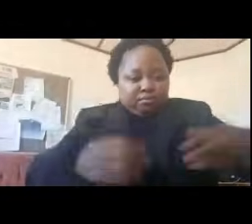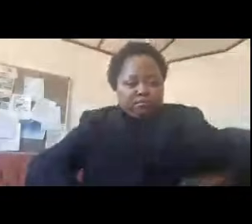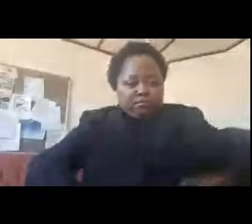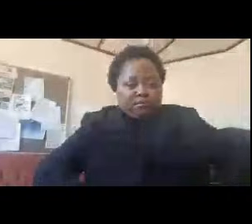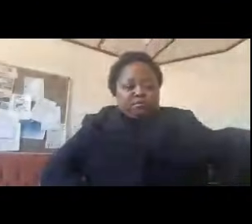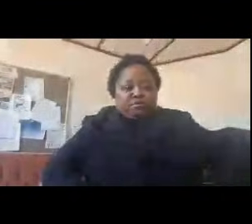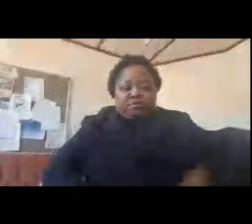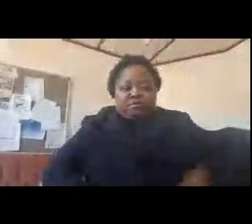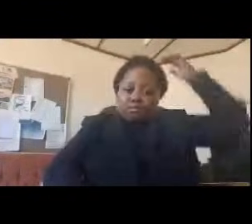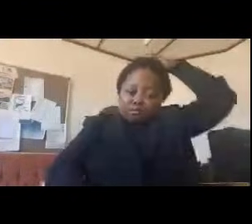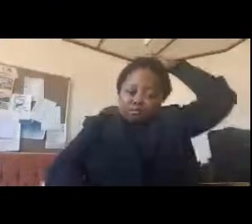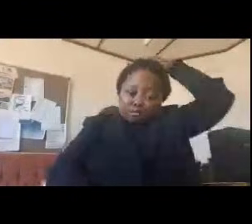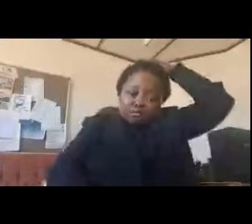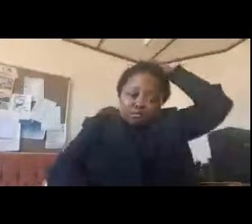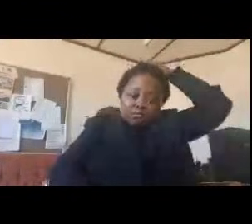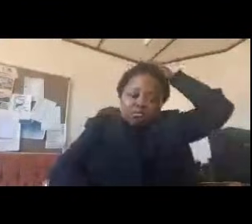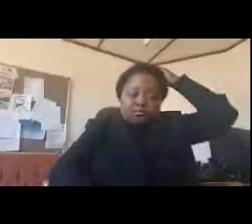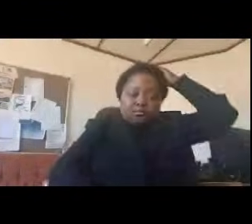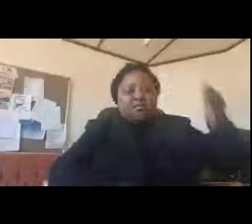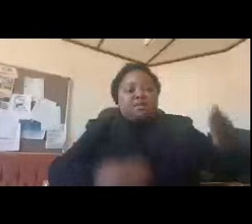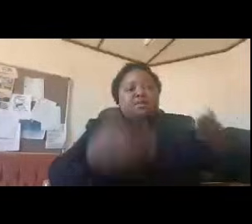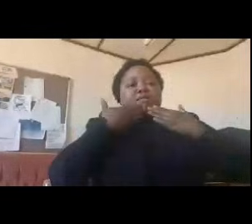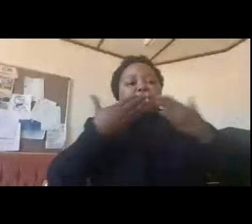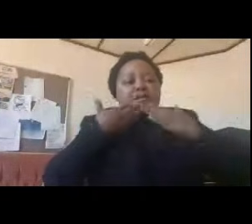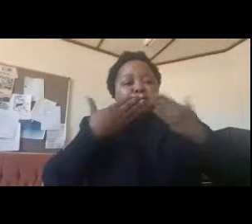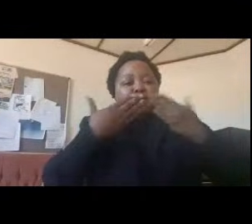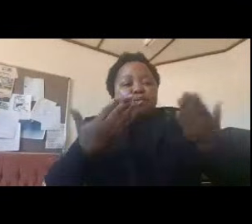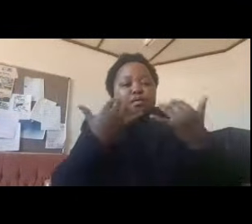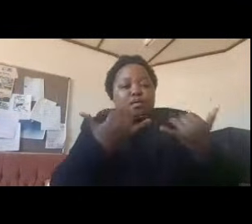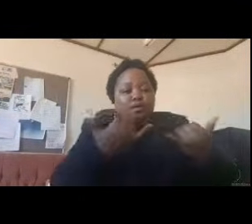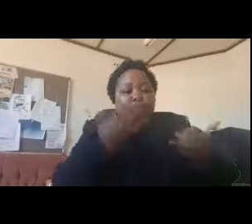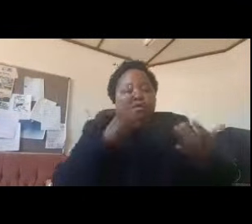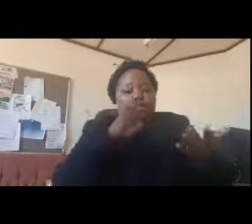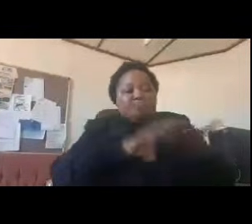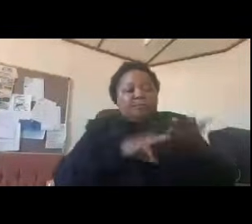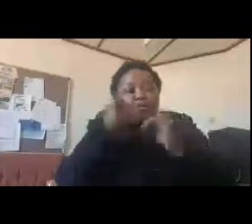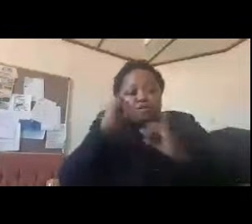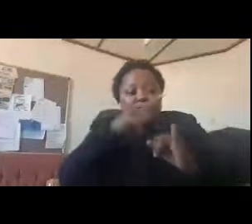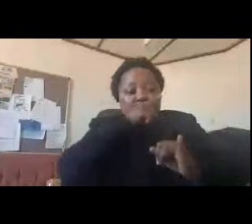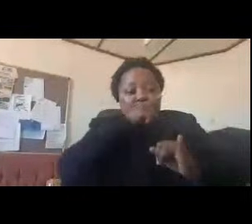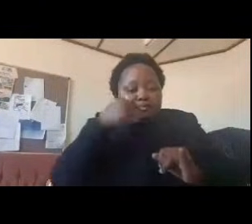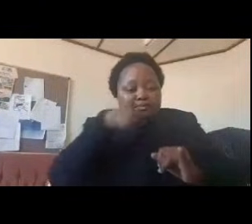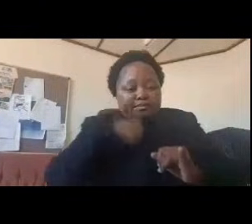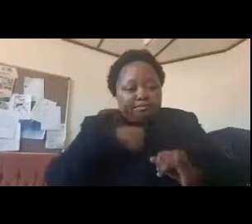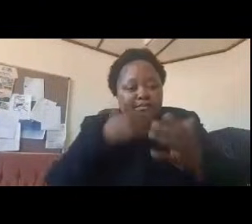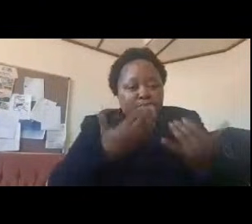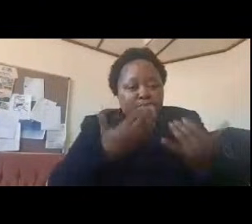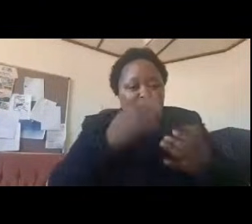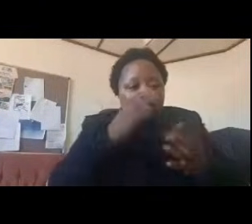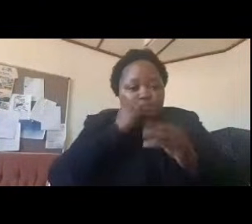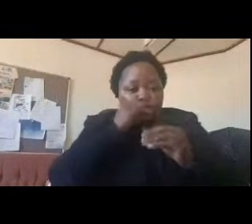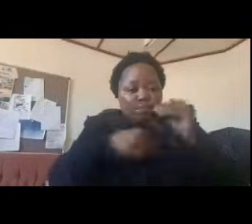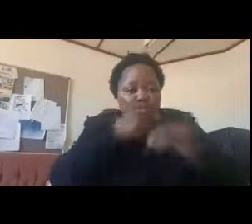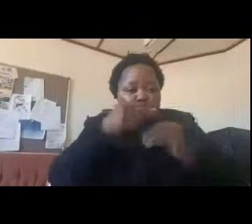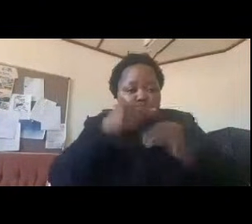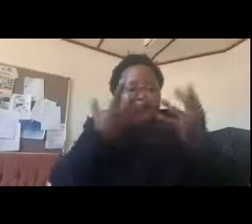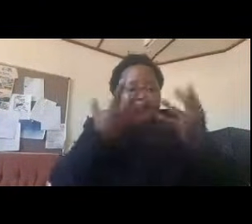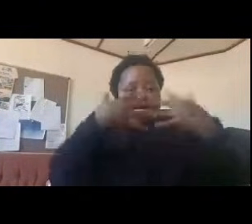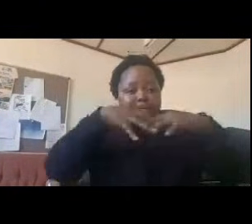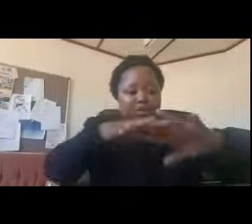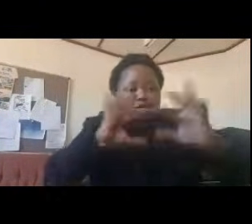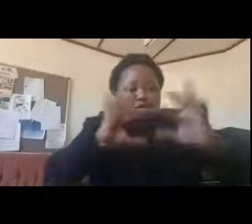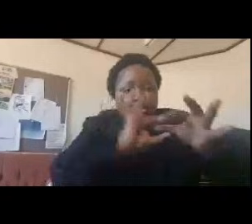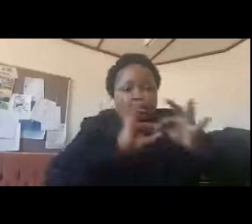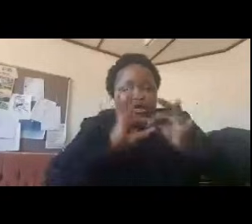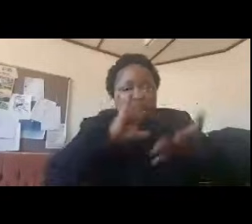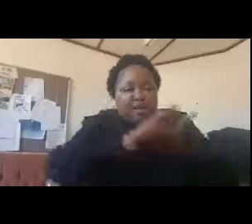You have sat through discussions on policies, mainstreaming, coordination, and inclusion. But I'm here to talk